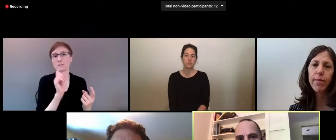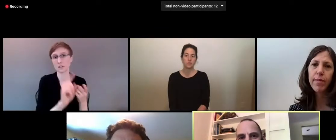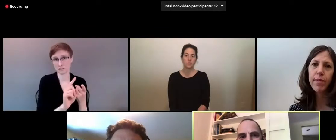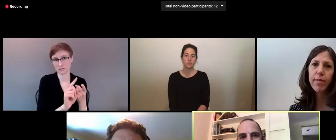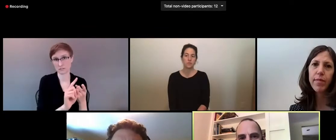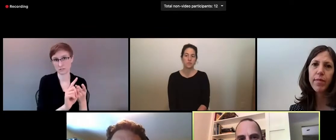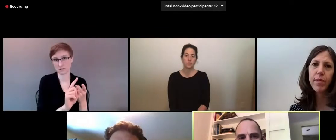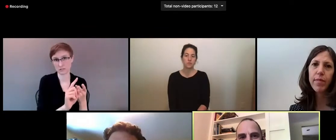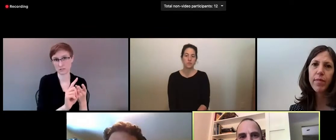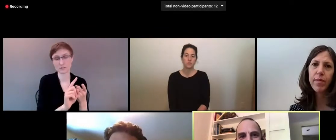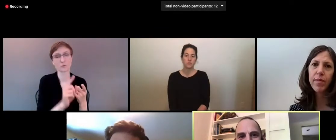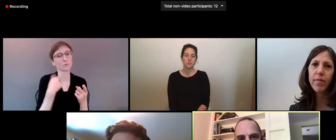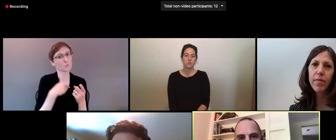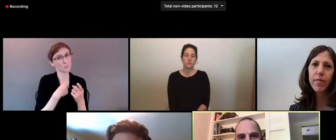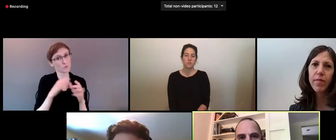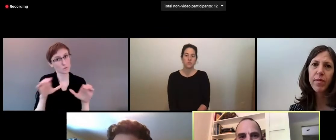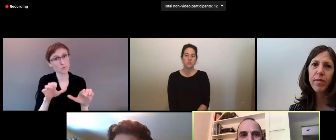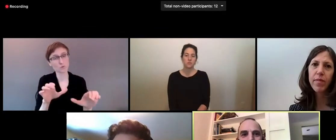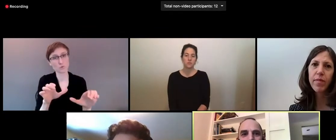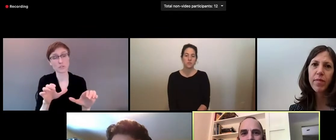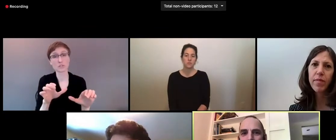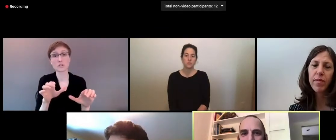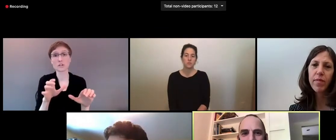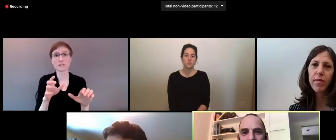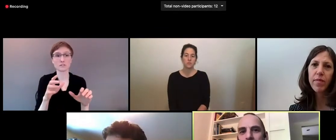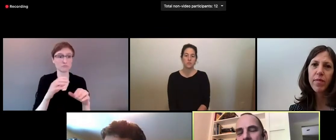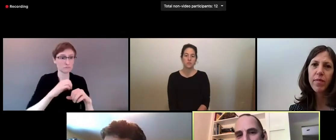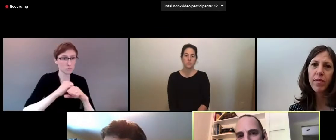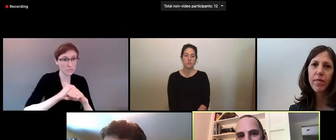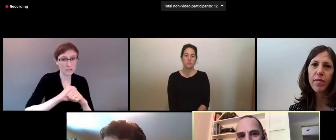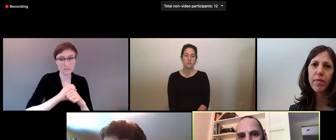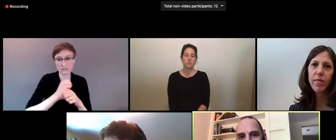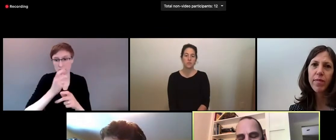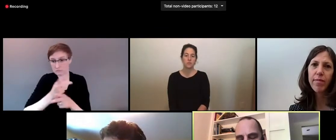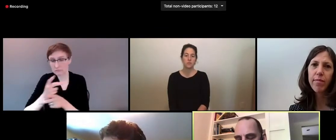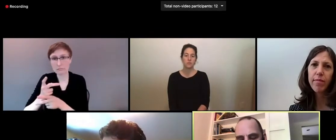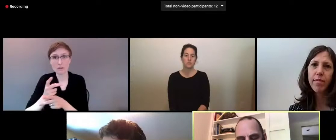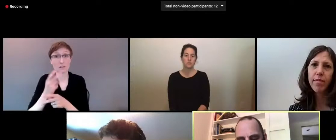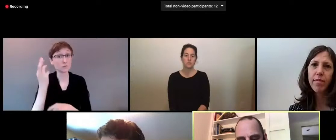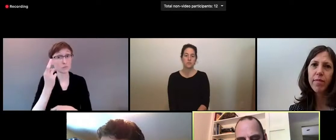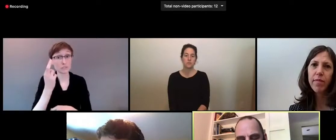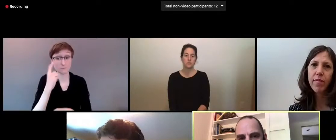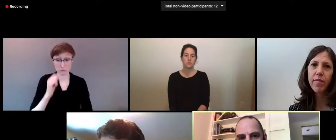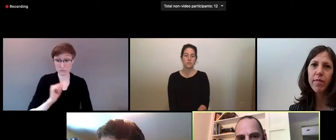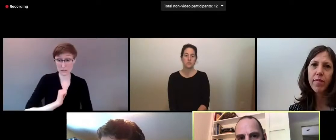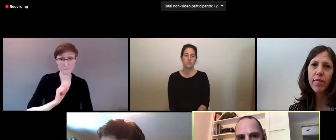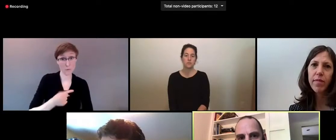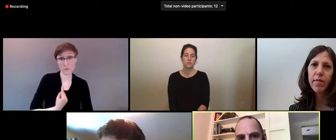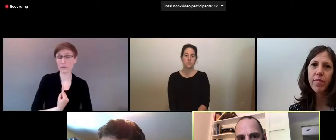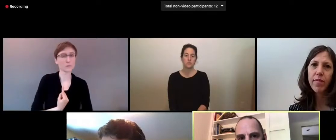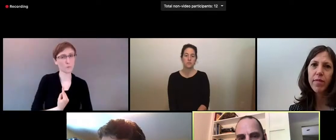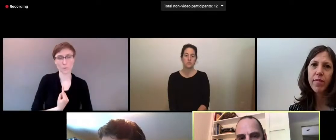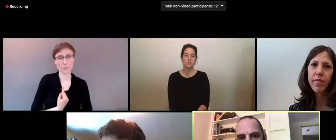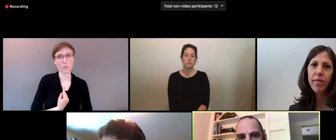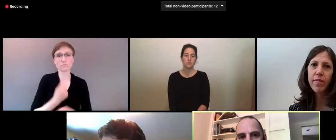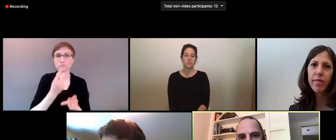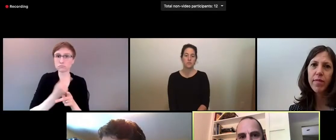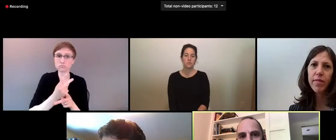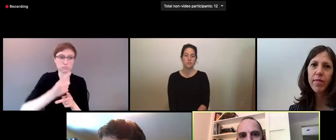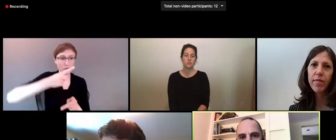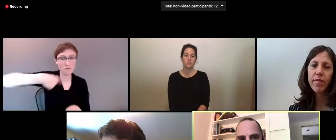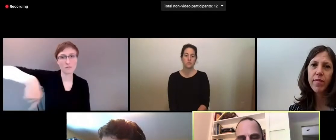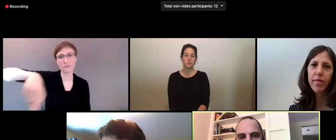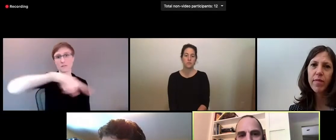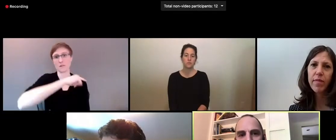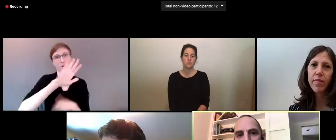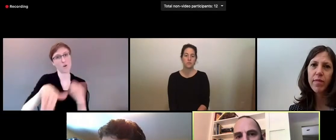we're doing everything, not only for ourselves, but for our most vulnerable populations. And successful reopening will mean that